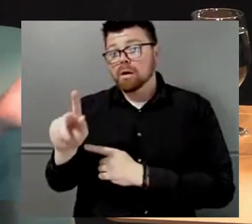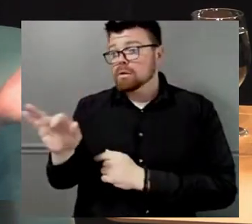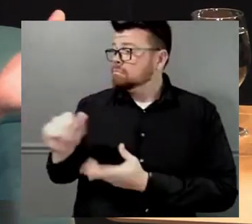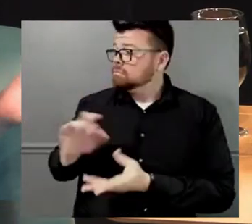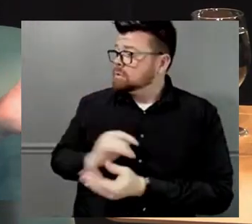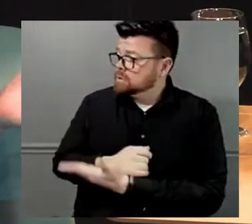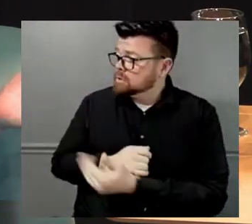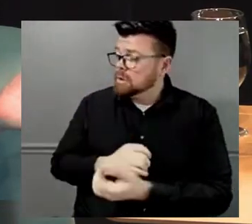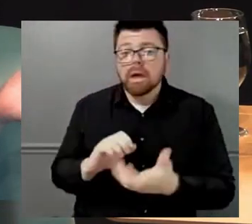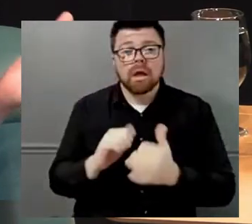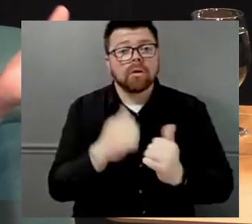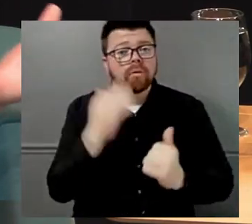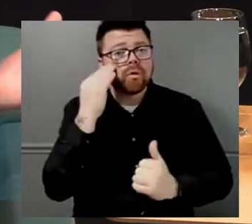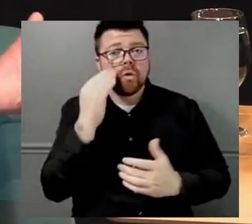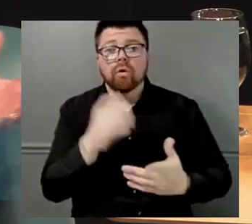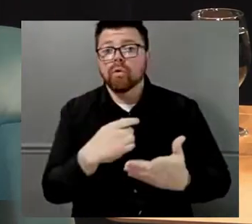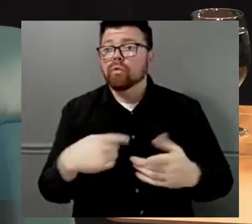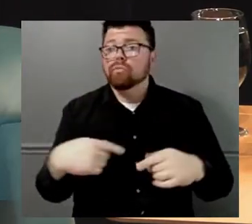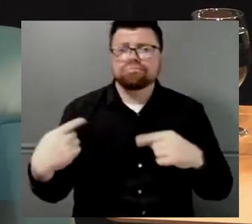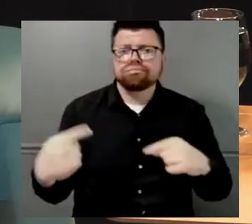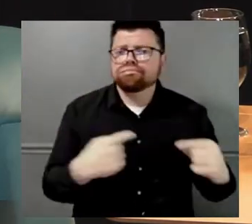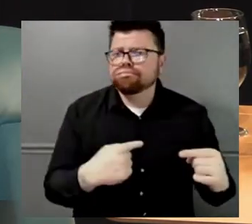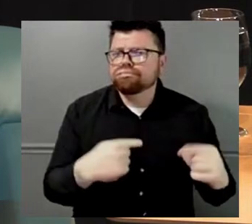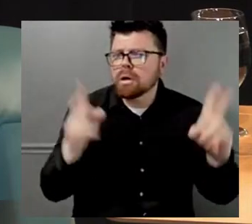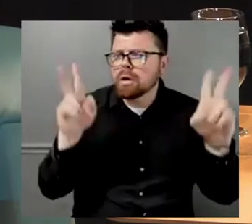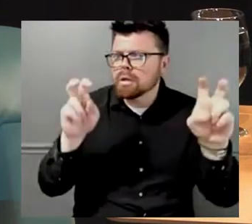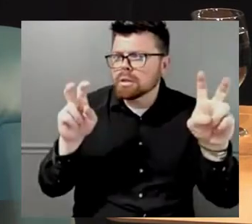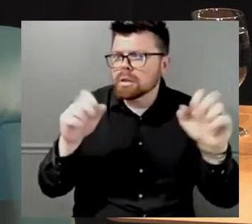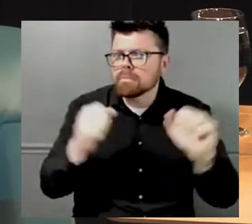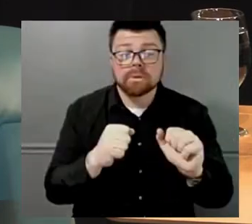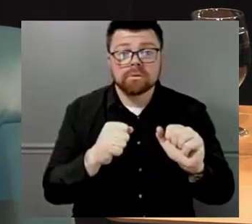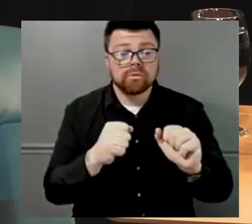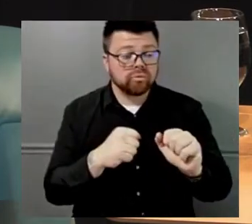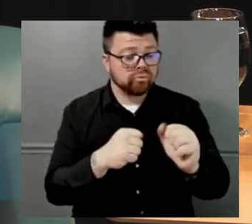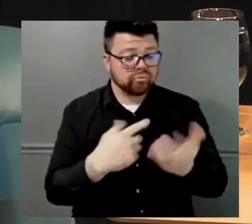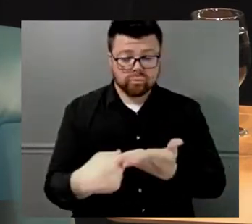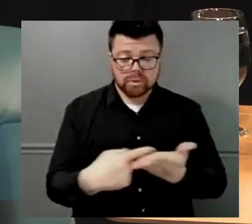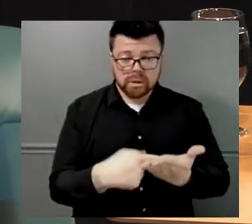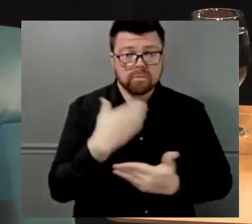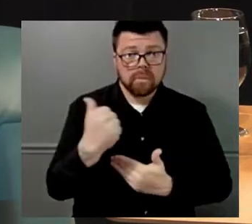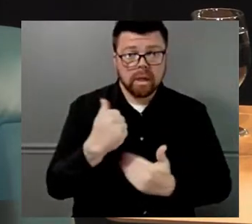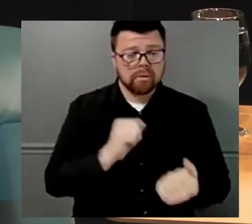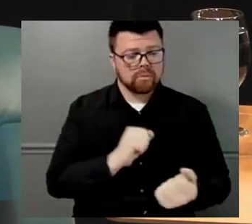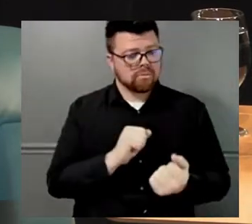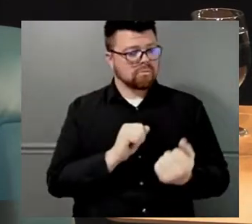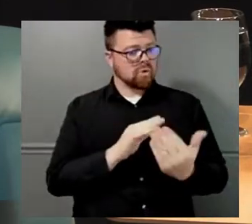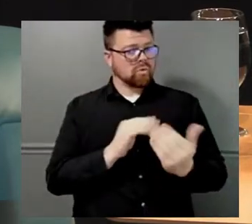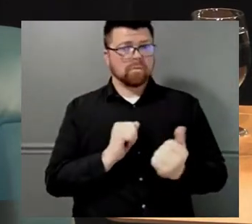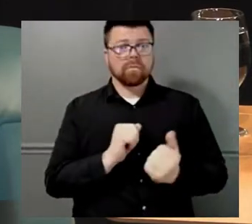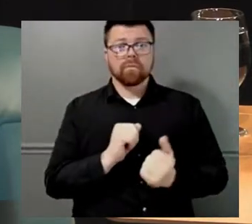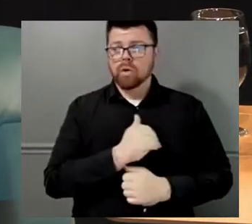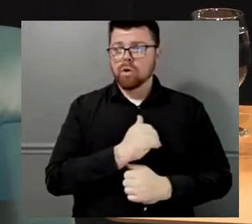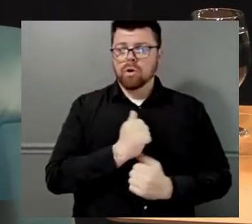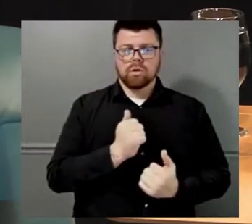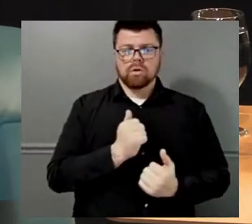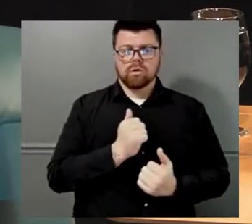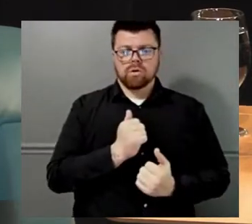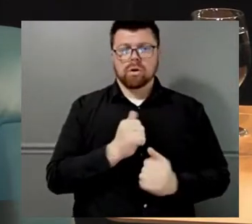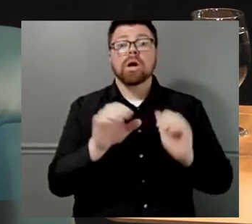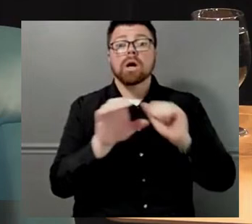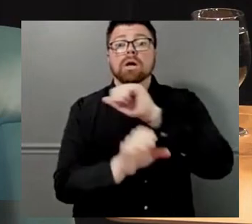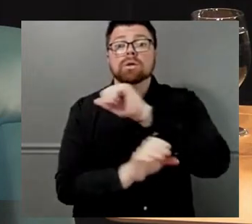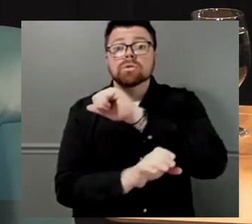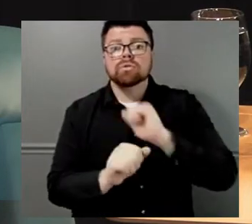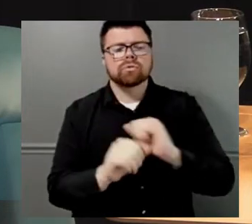what the arguments are, mm-hmm. and to argue better. And I would say that in the area of what we do, in the area of the Constitution, and